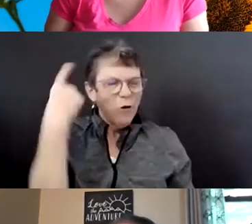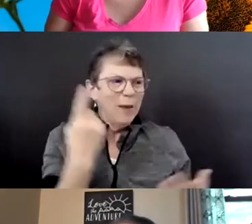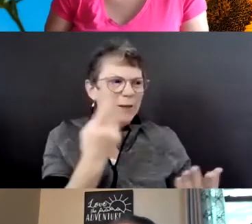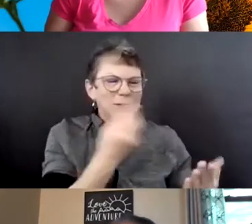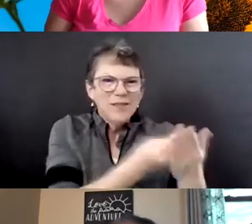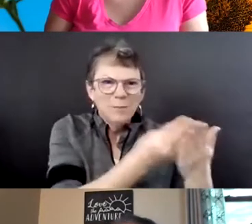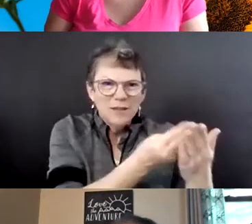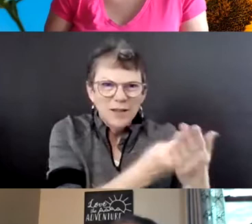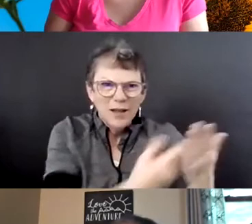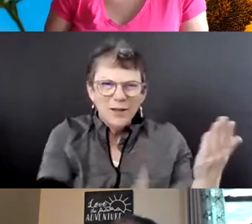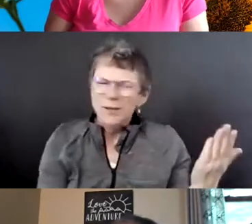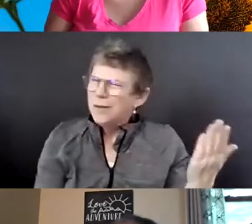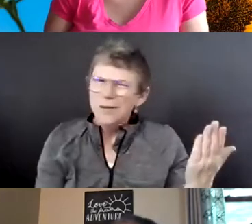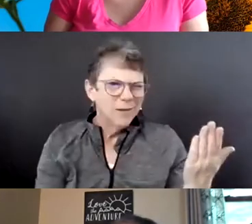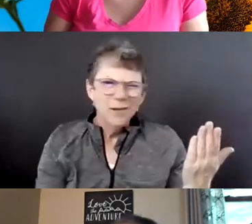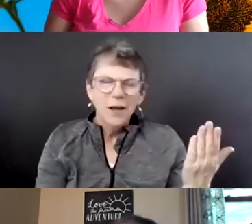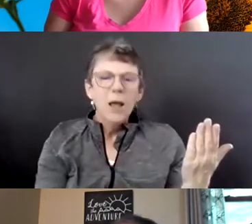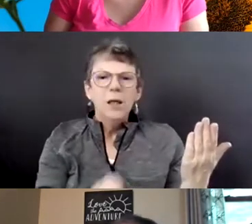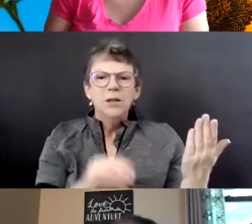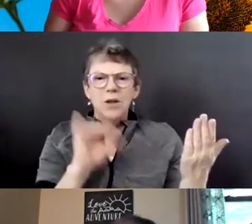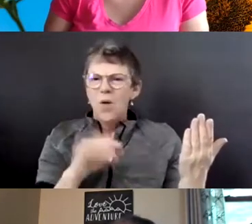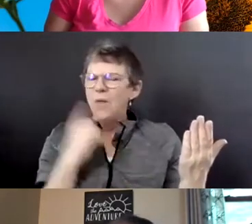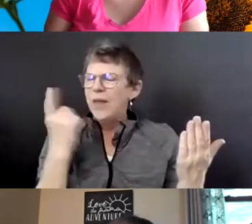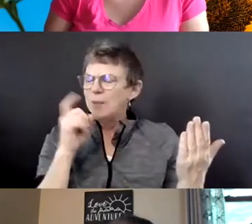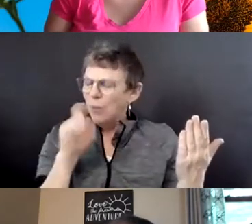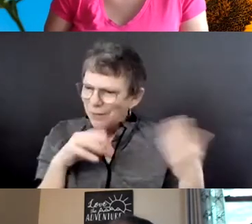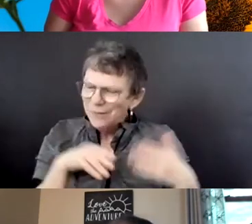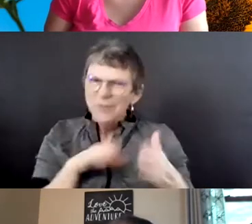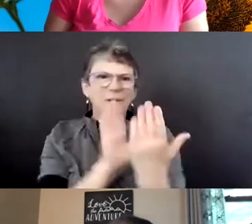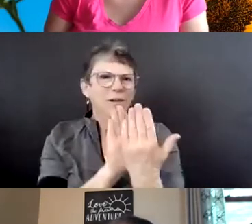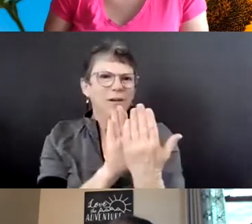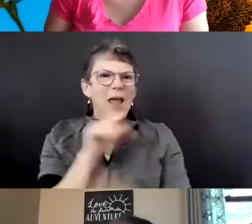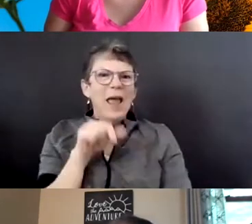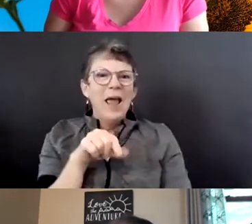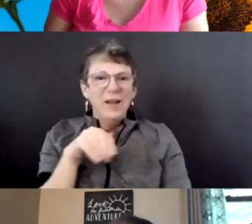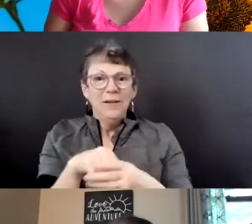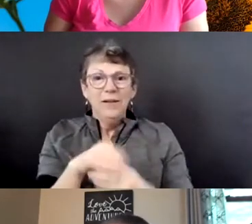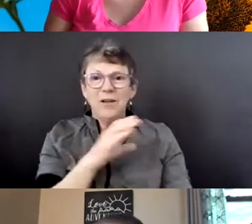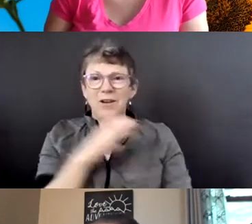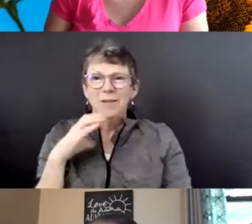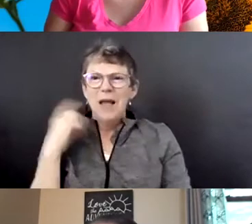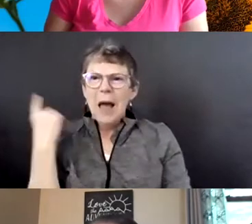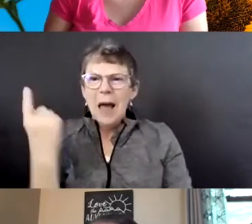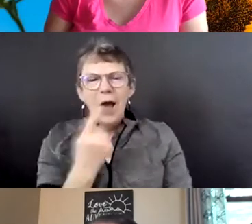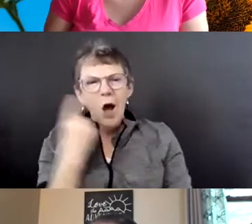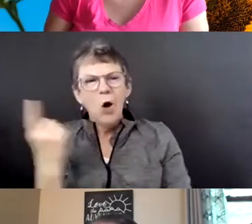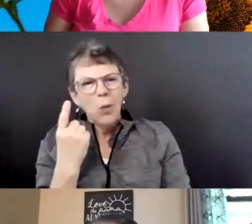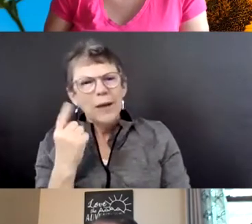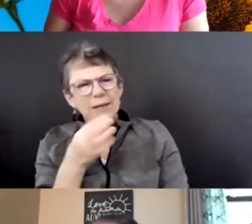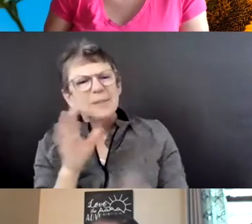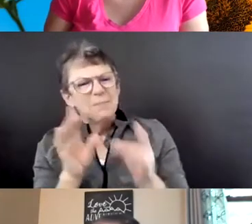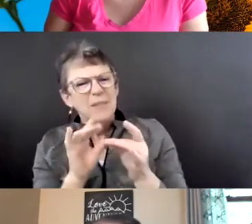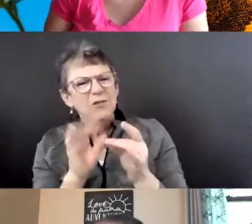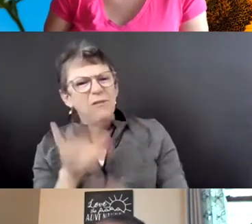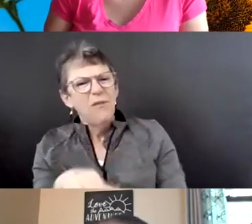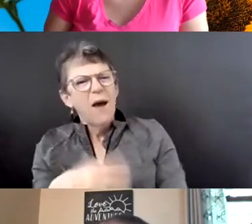that's something that we have to address, and it's always questions that I bring up in those committees. But and I would be interested